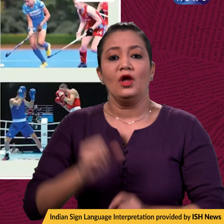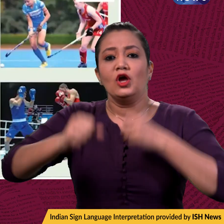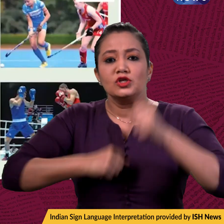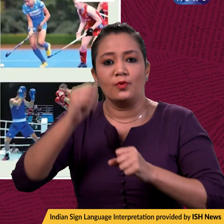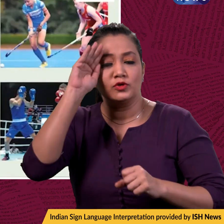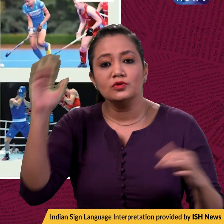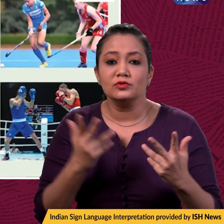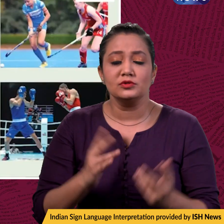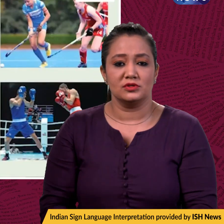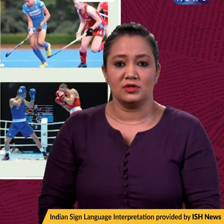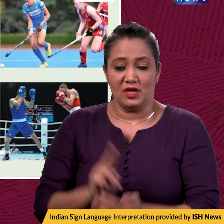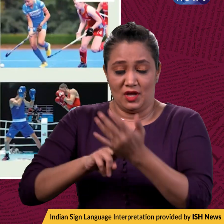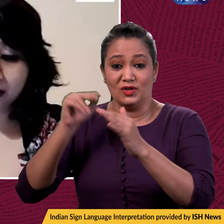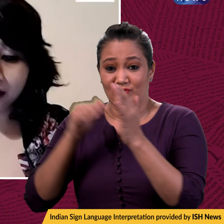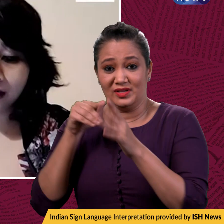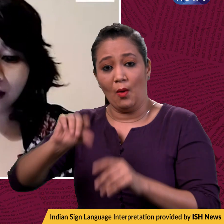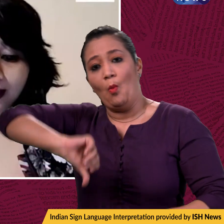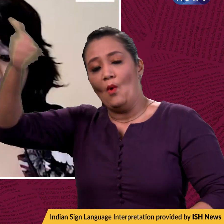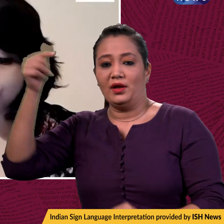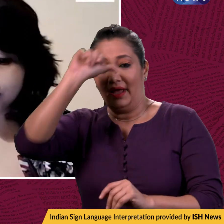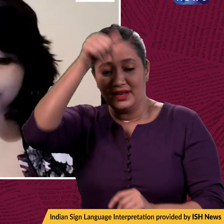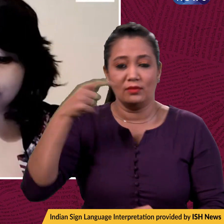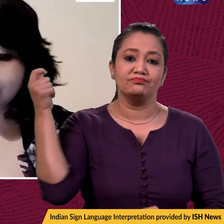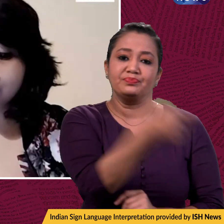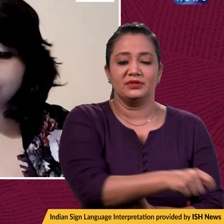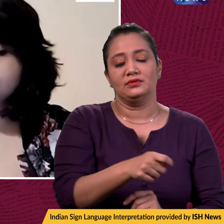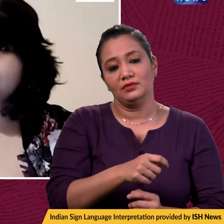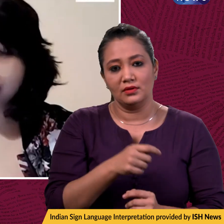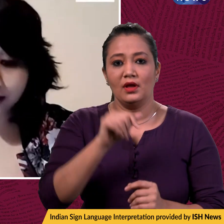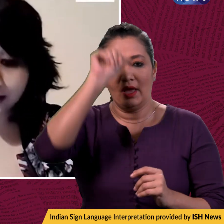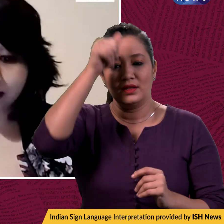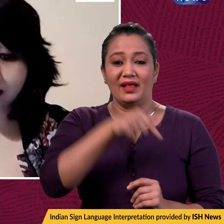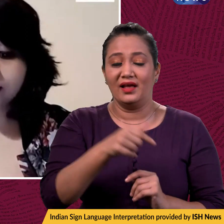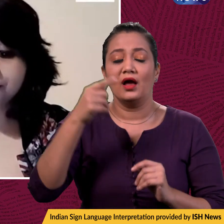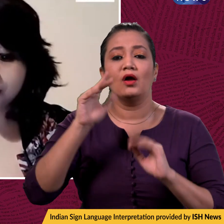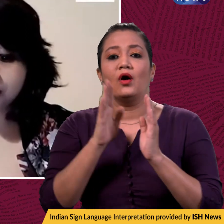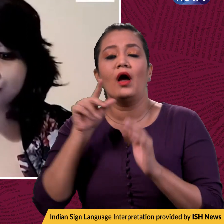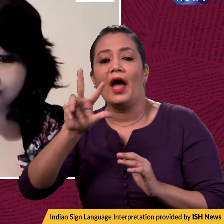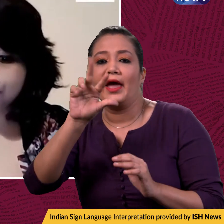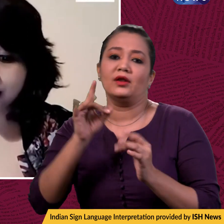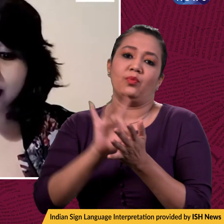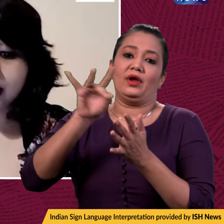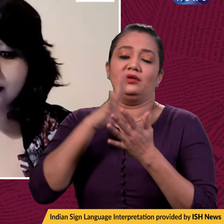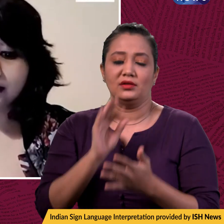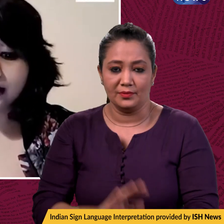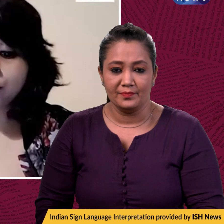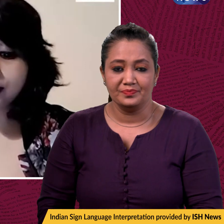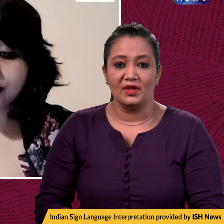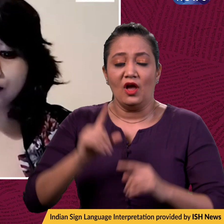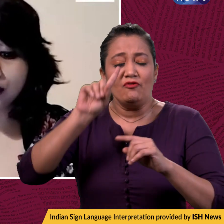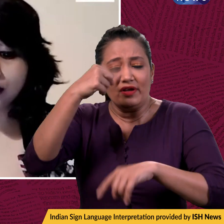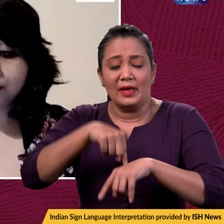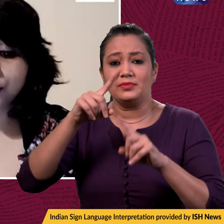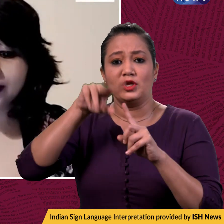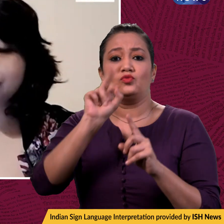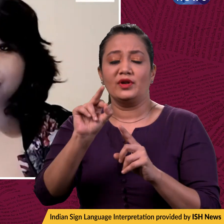sports news right now. New Zealand defeated India by 8 wickets to register their first victory in the